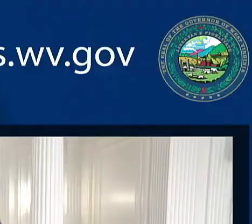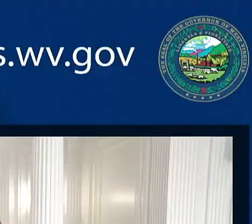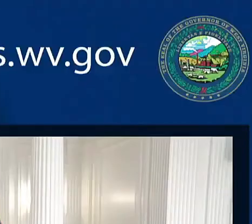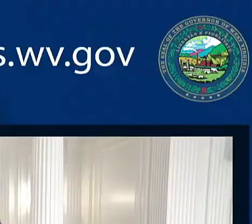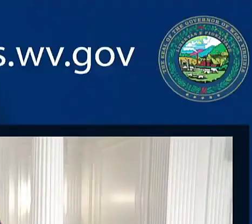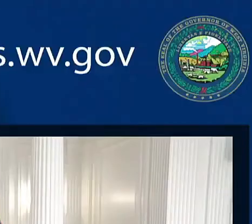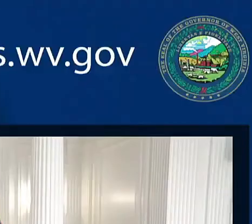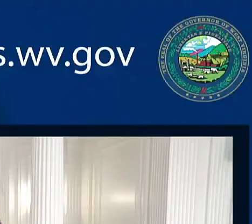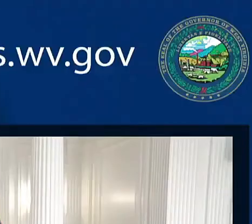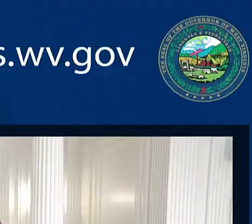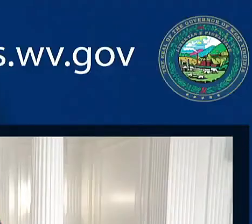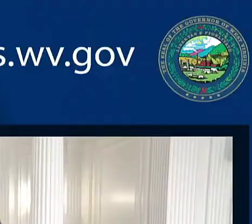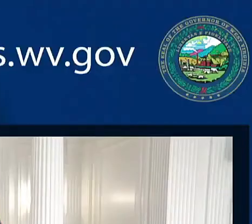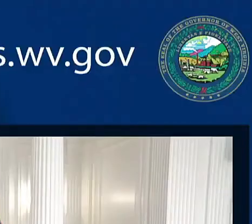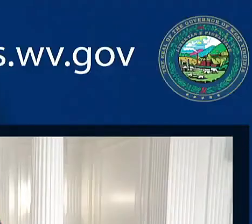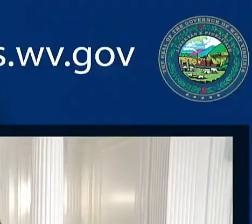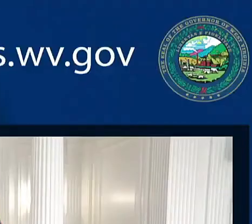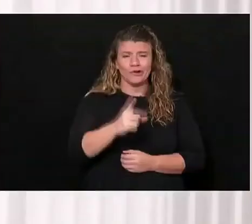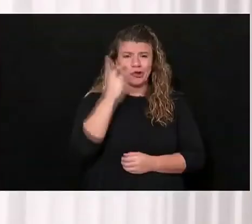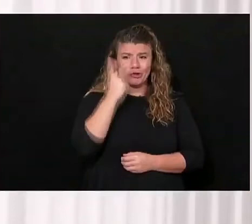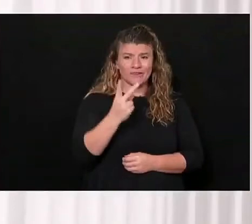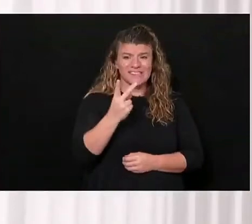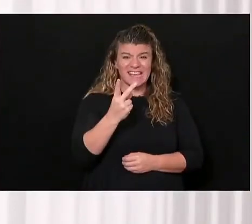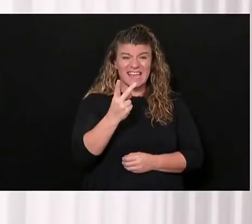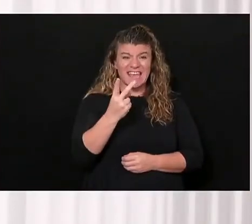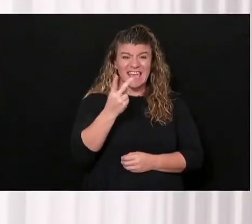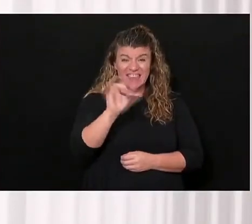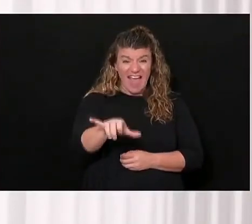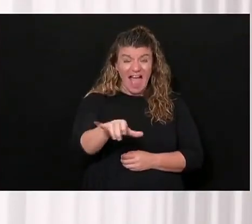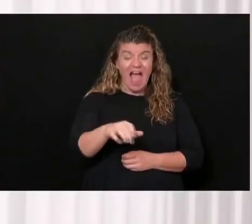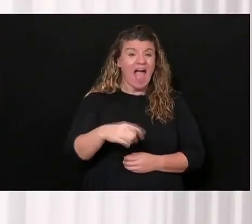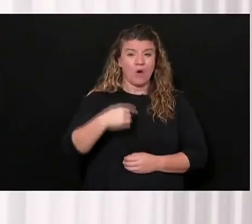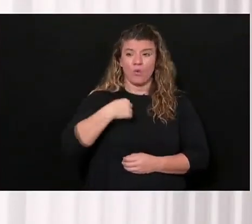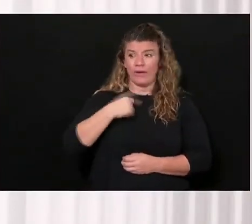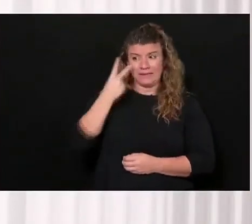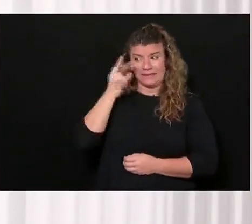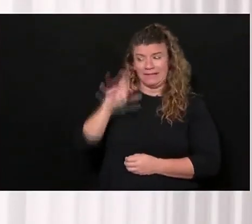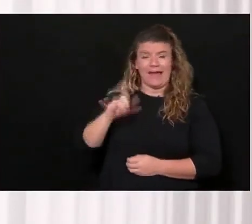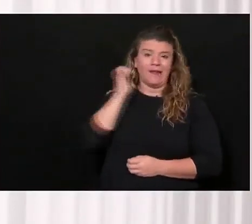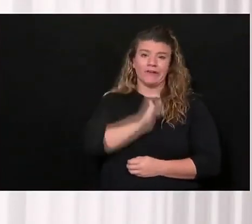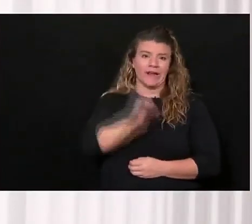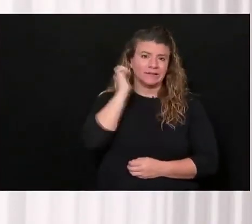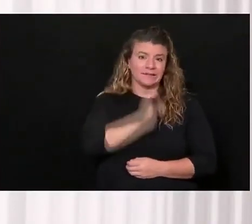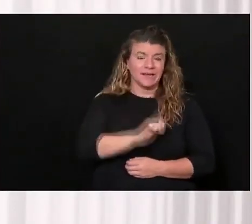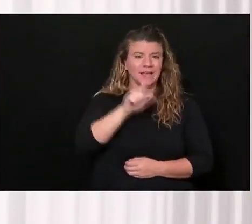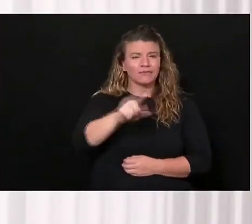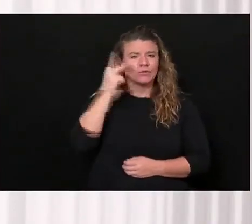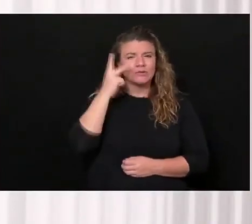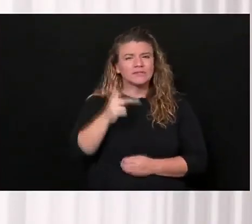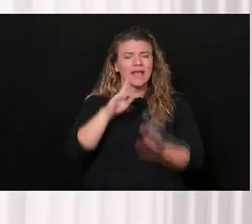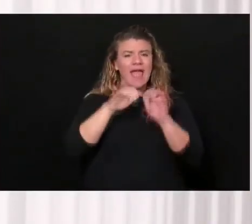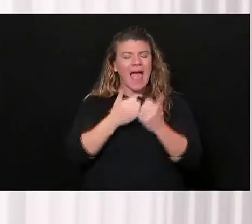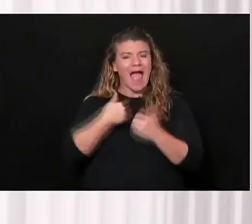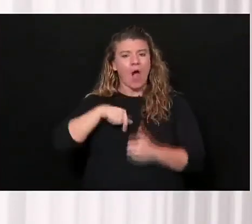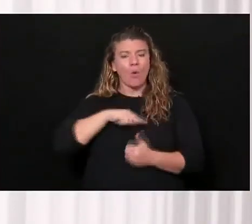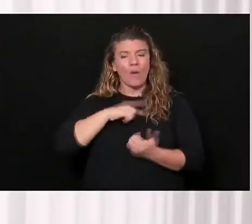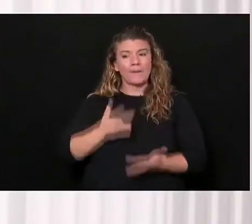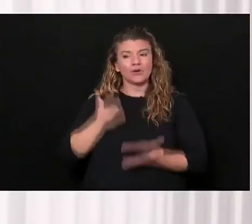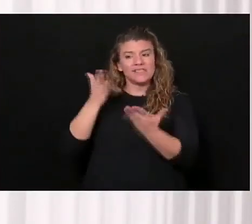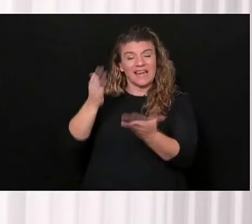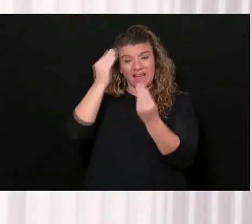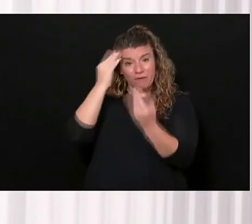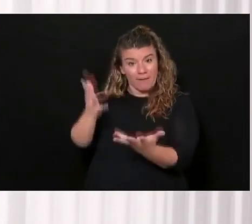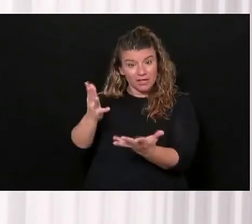kinds of those every day, and if you look at how we present information and how